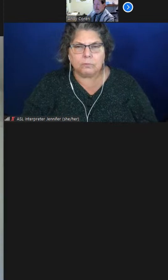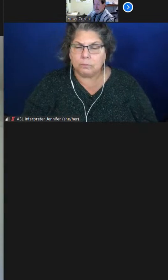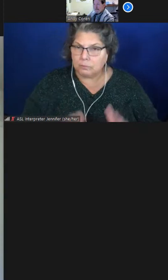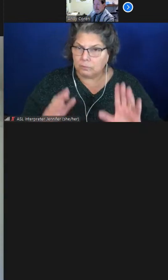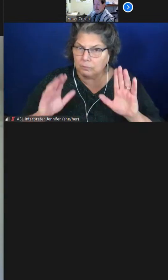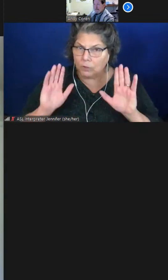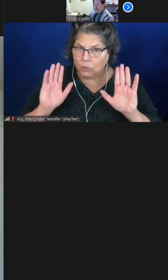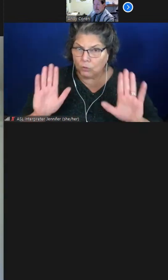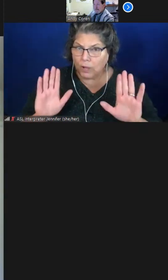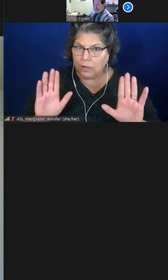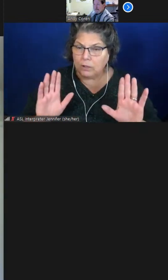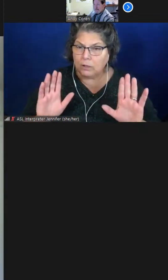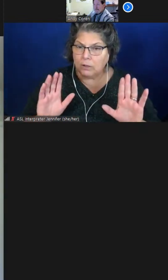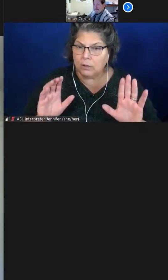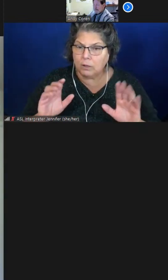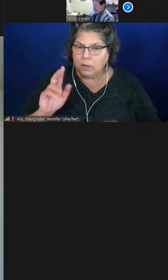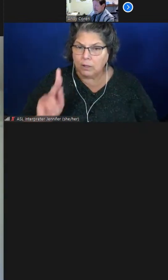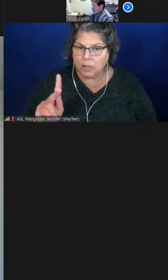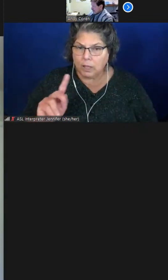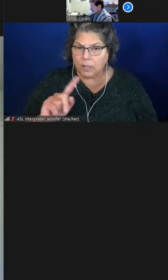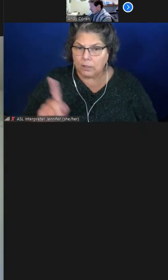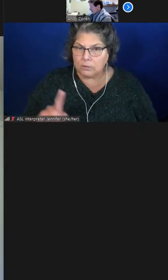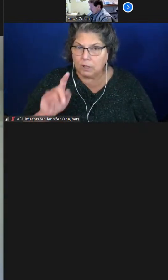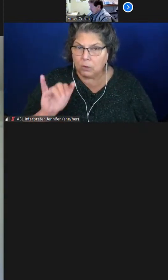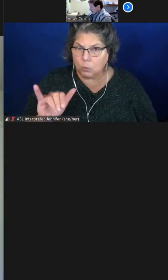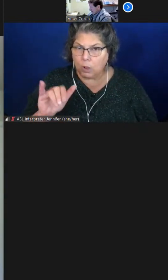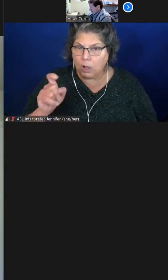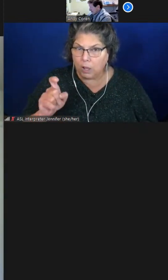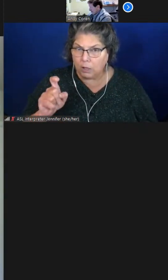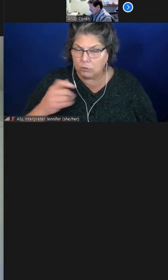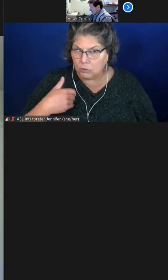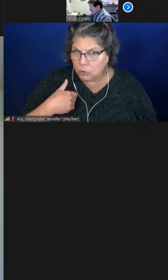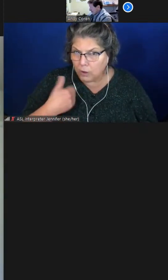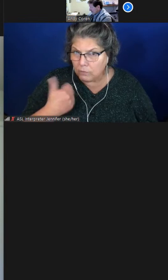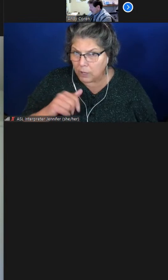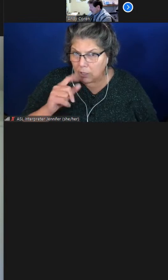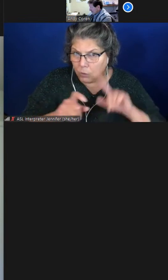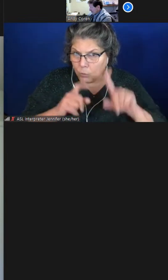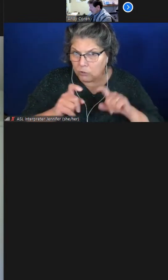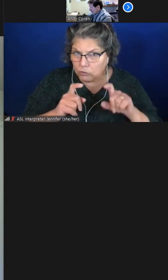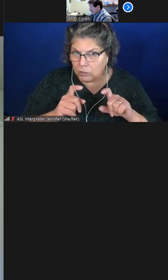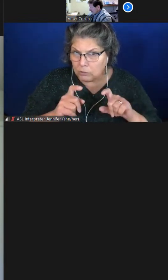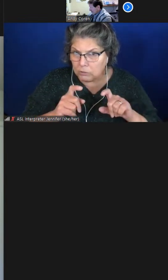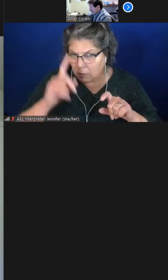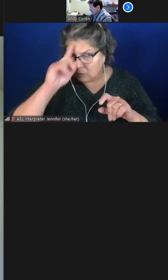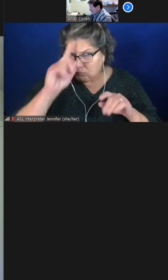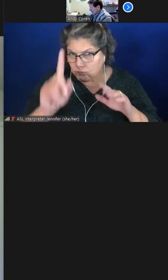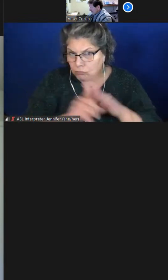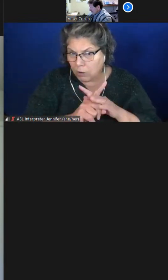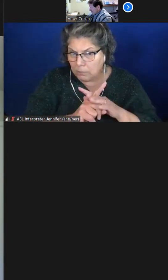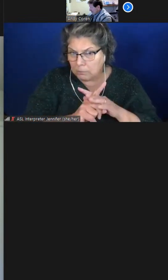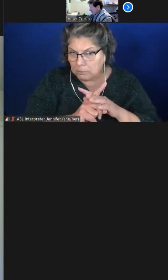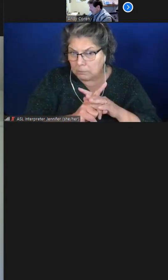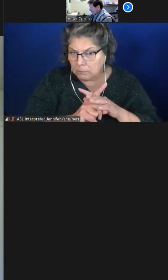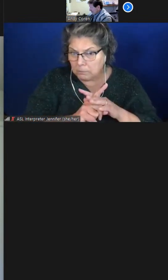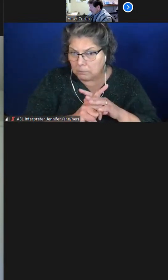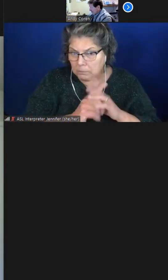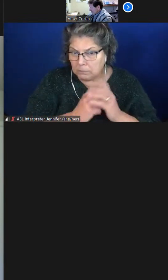Great. And so KZYX, I wanted to check back in and see if you have any questions that have popped up.